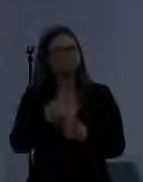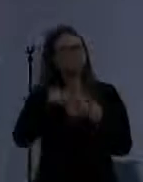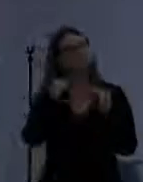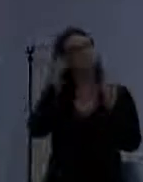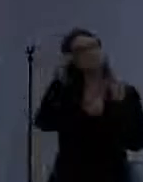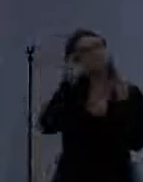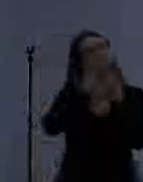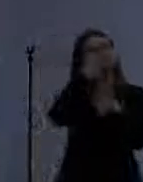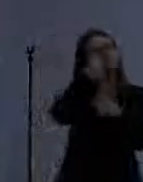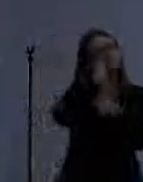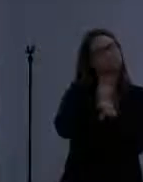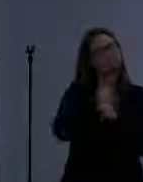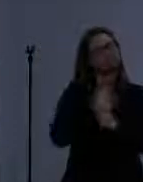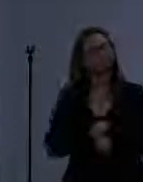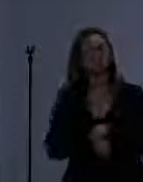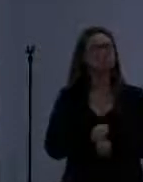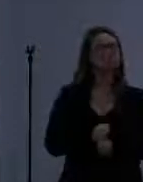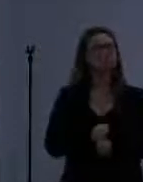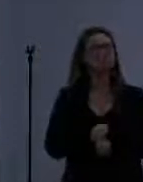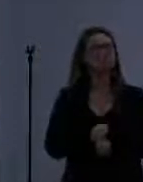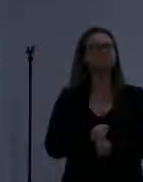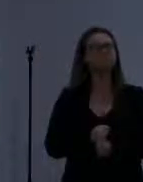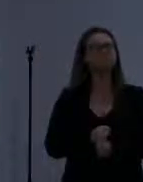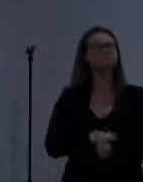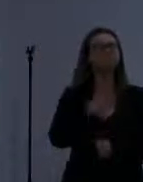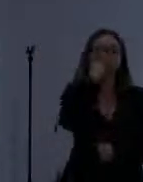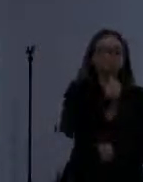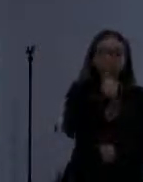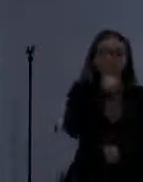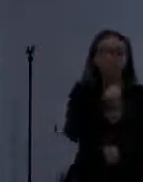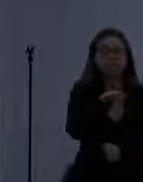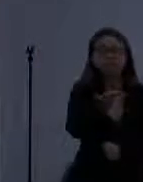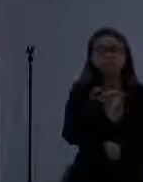An example for me would be